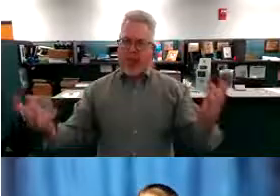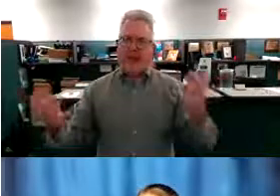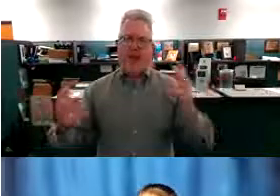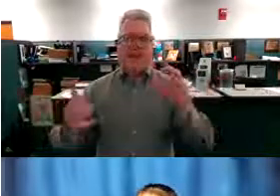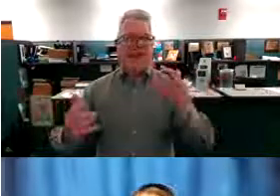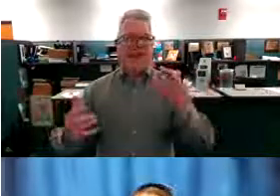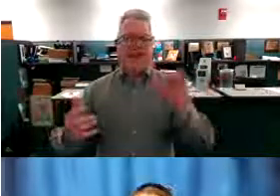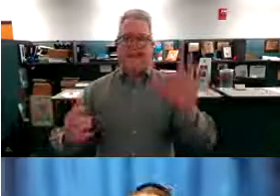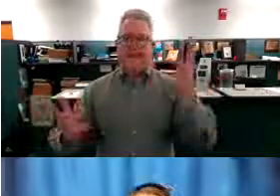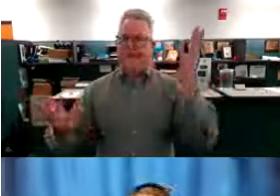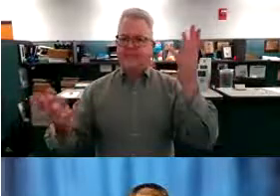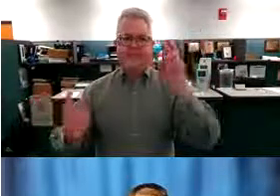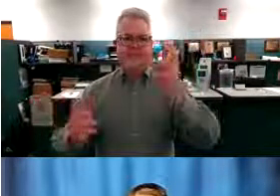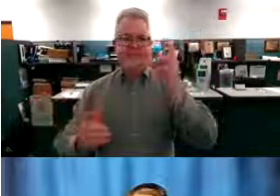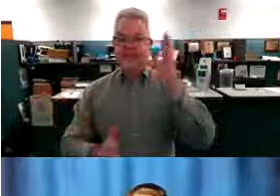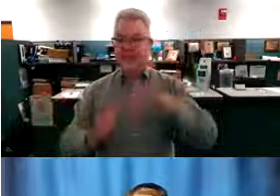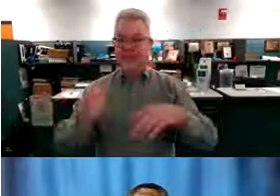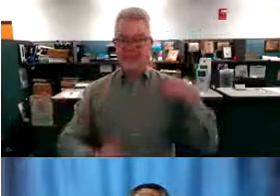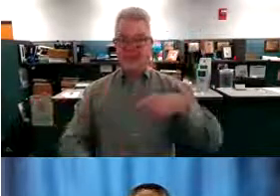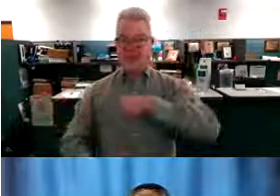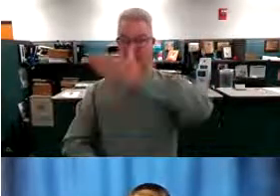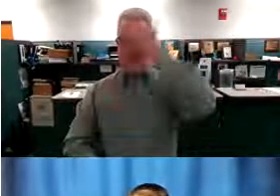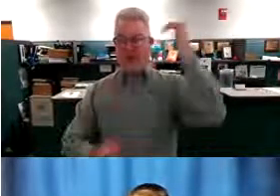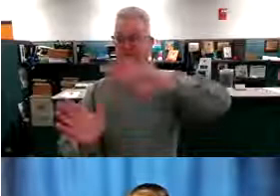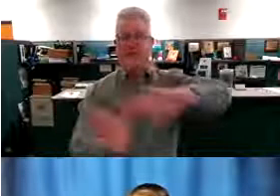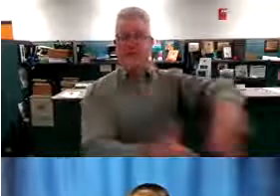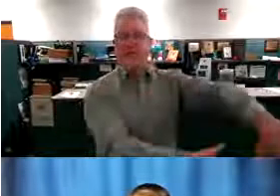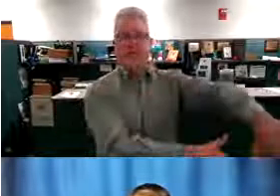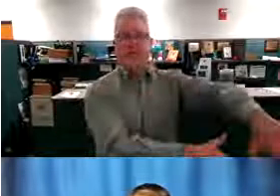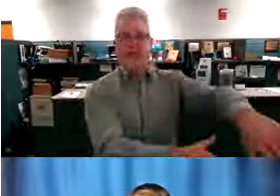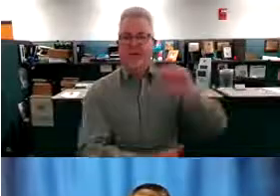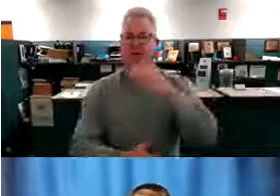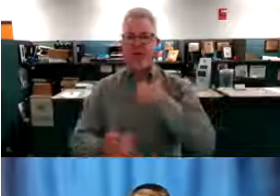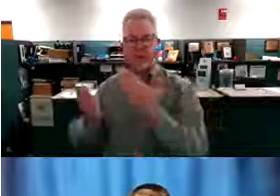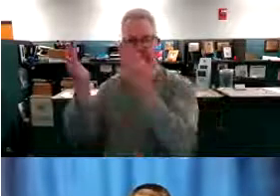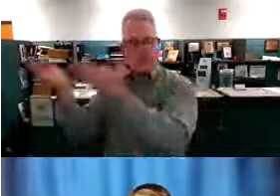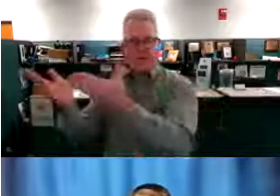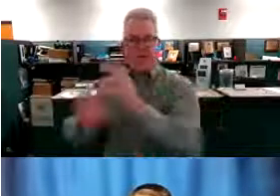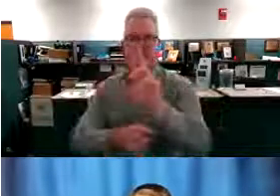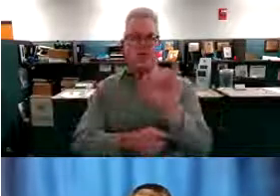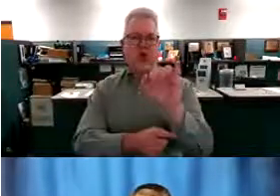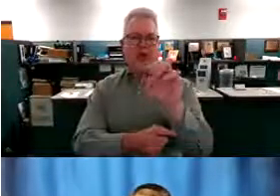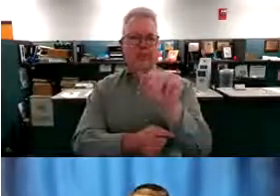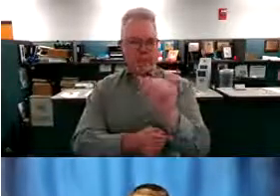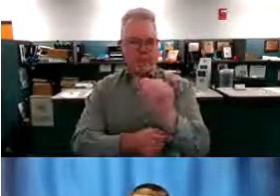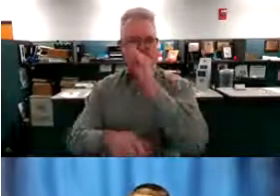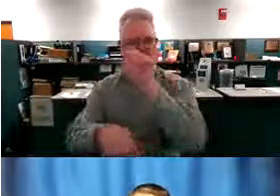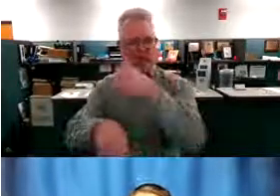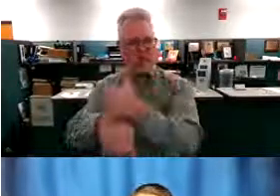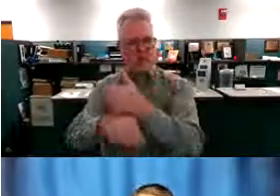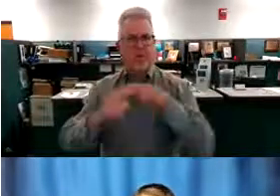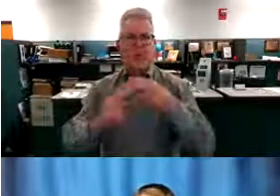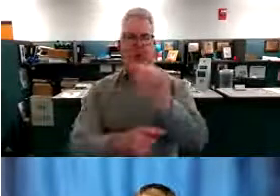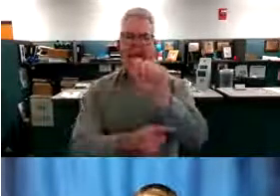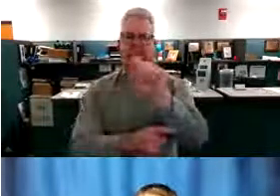how that impacts the deaf and hard of hearing is pretty immense. Just because we've been forgotten for so long,